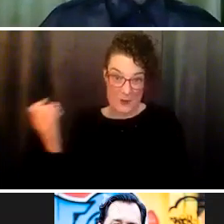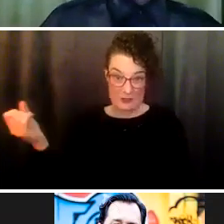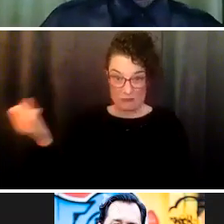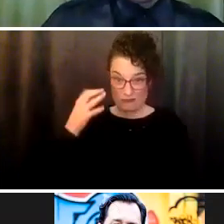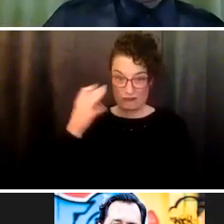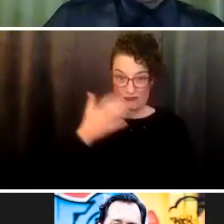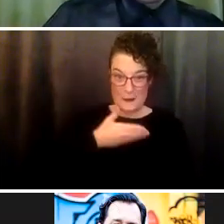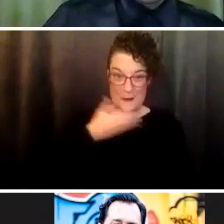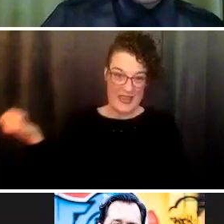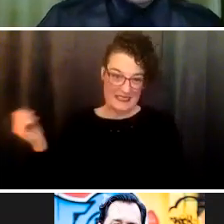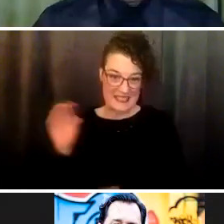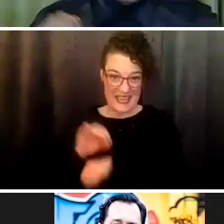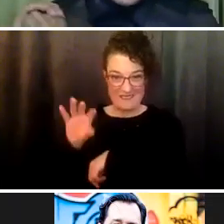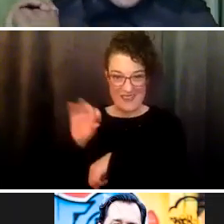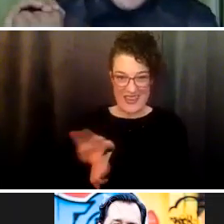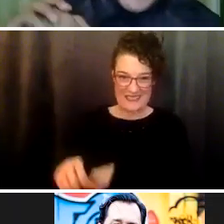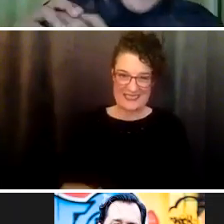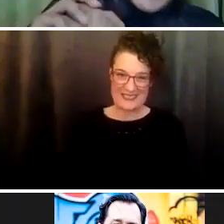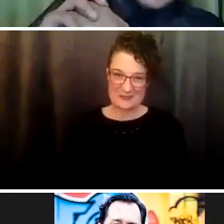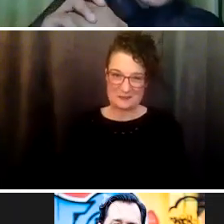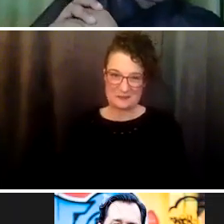advice.